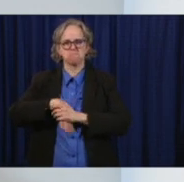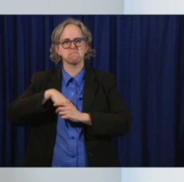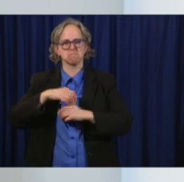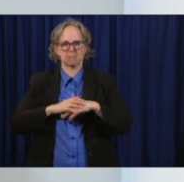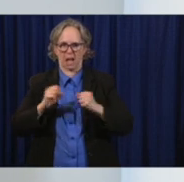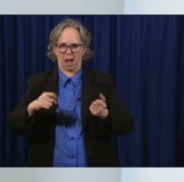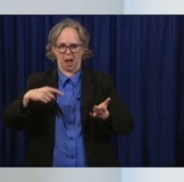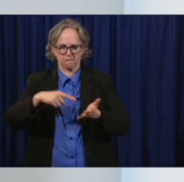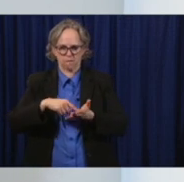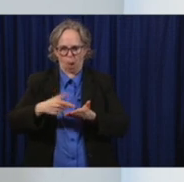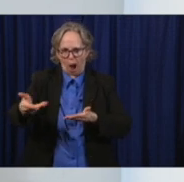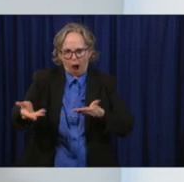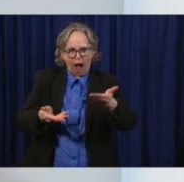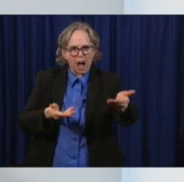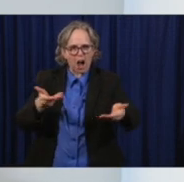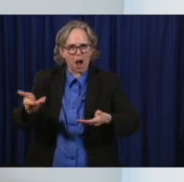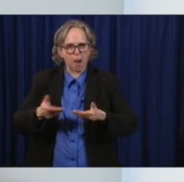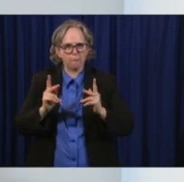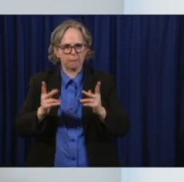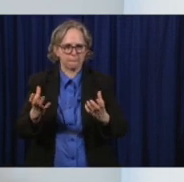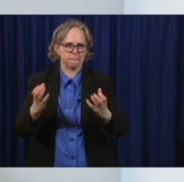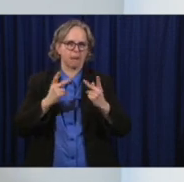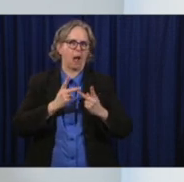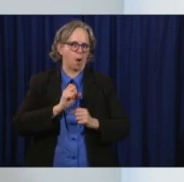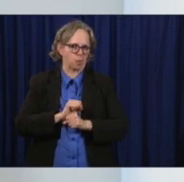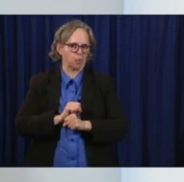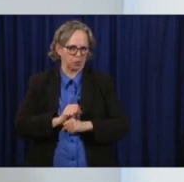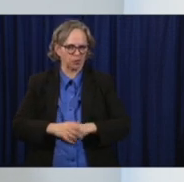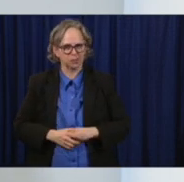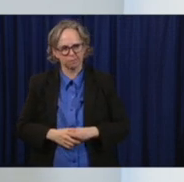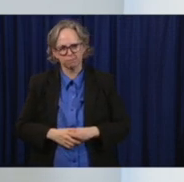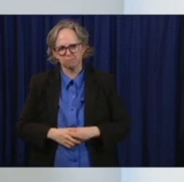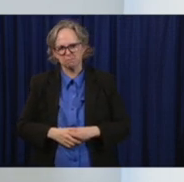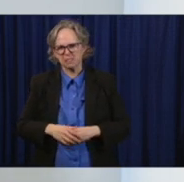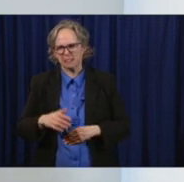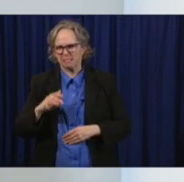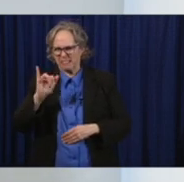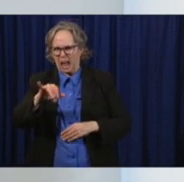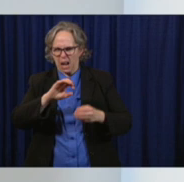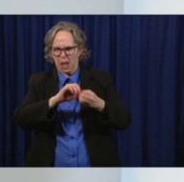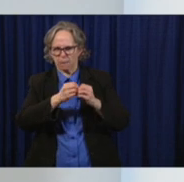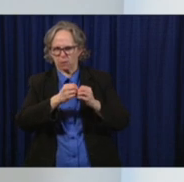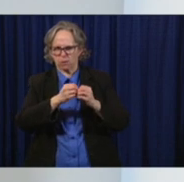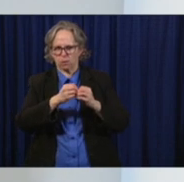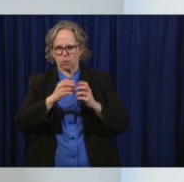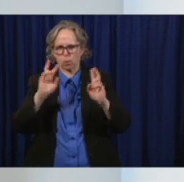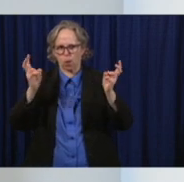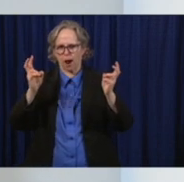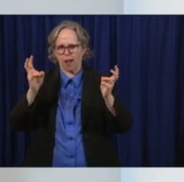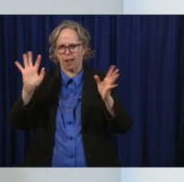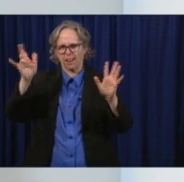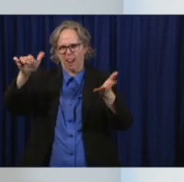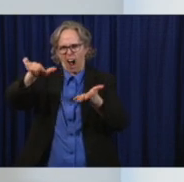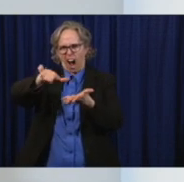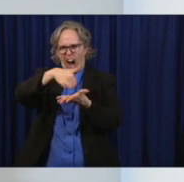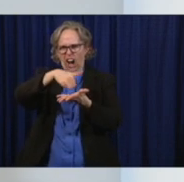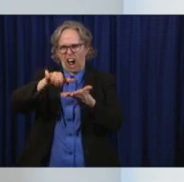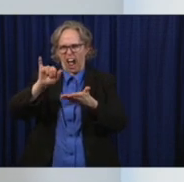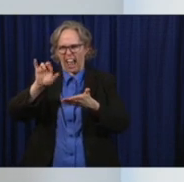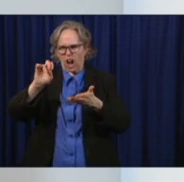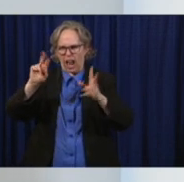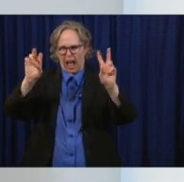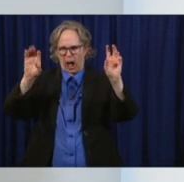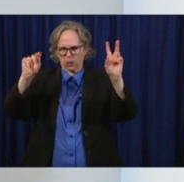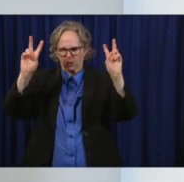to work. So we know that hiring will be a slower process. It always is. And so it will take quite a